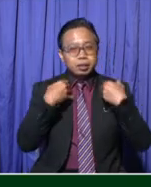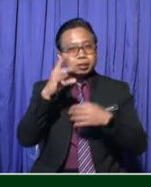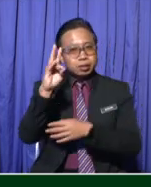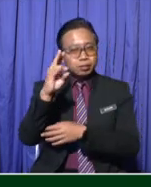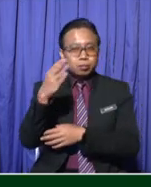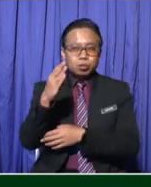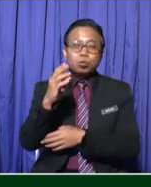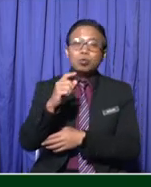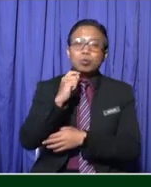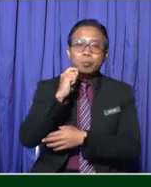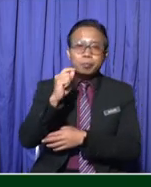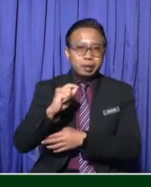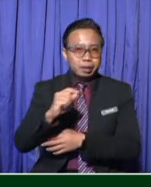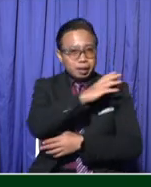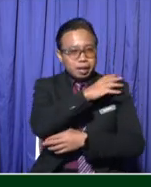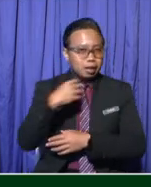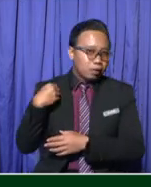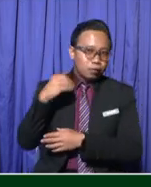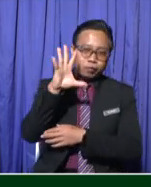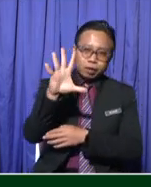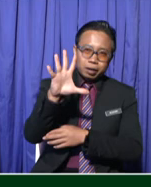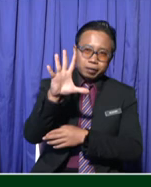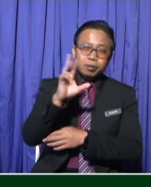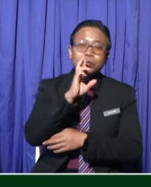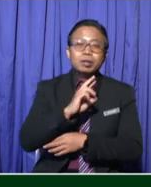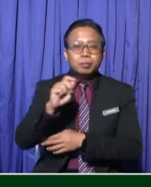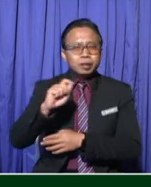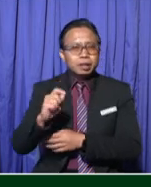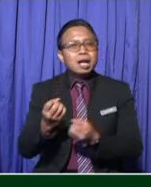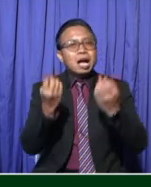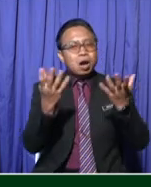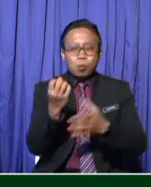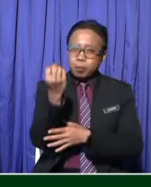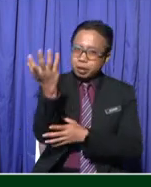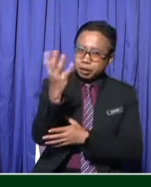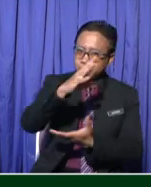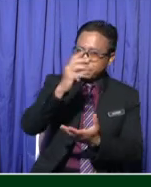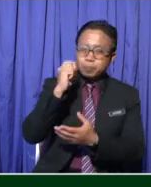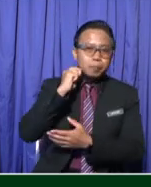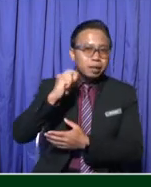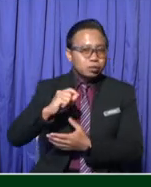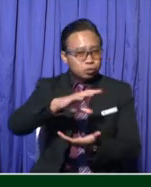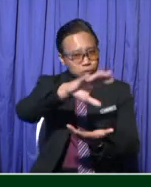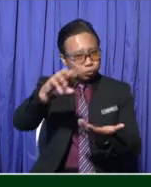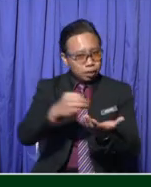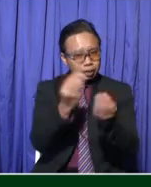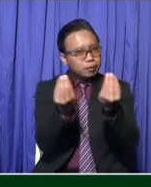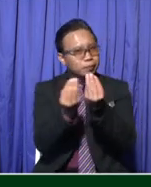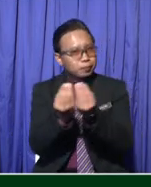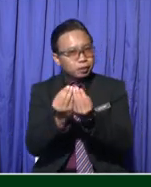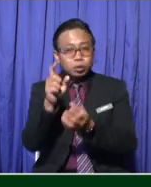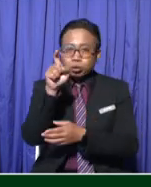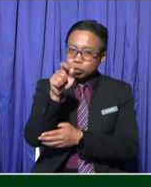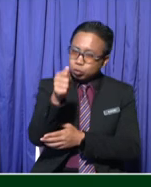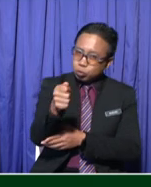and 5 red pens. How many pens does he have all together? You must read